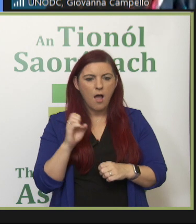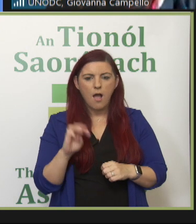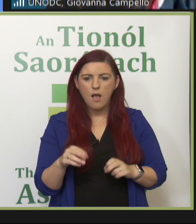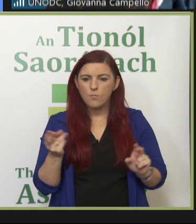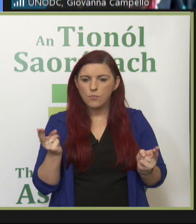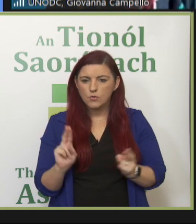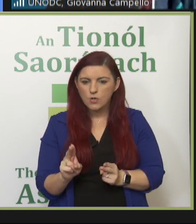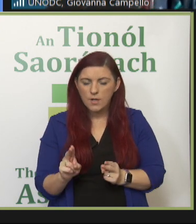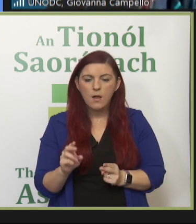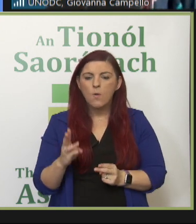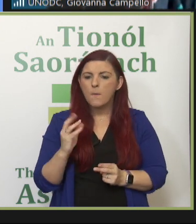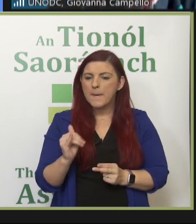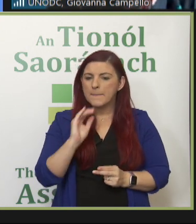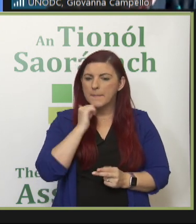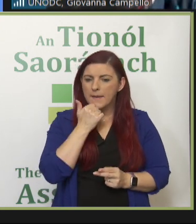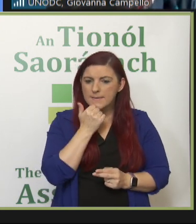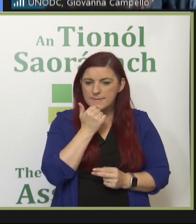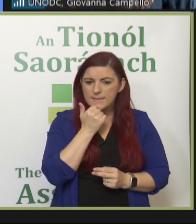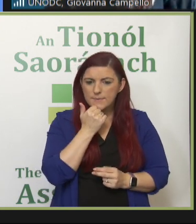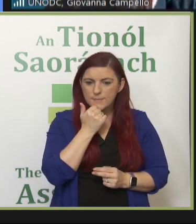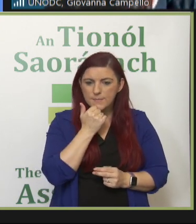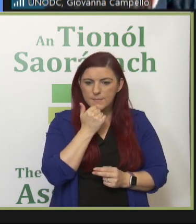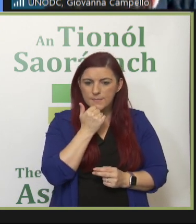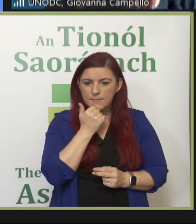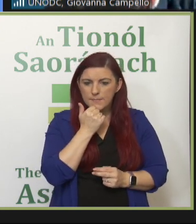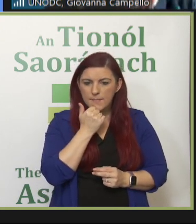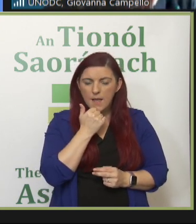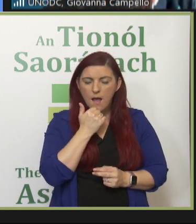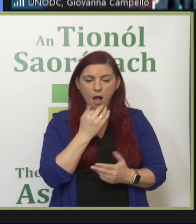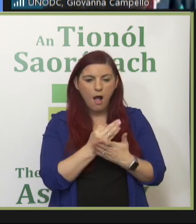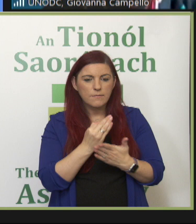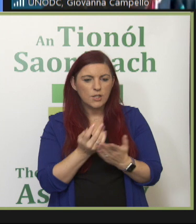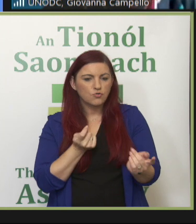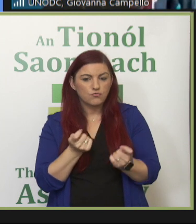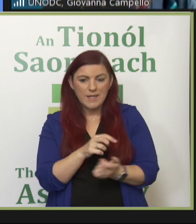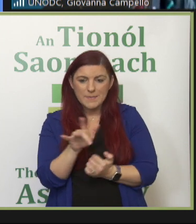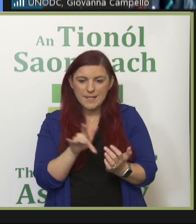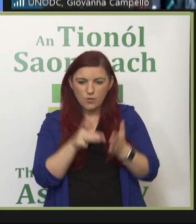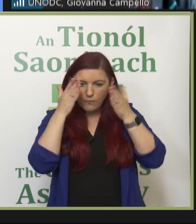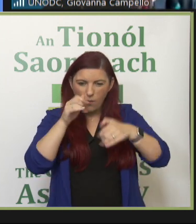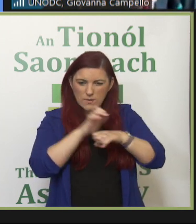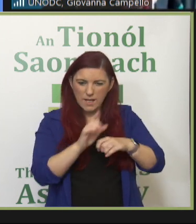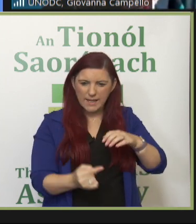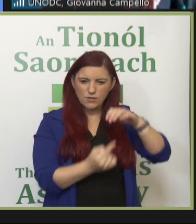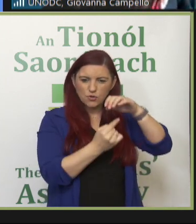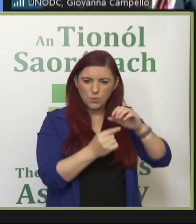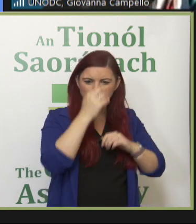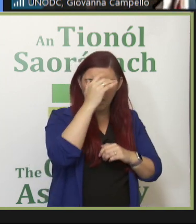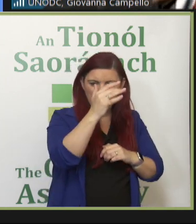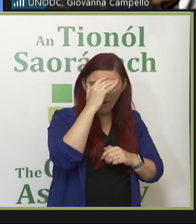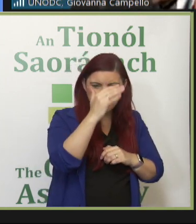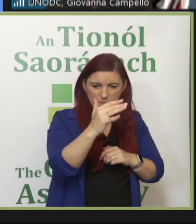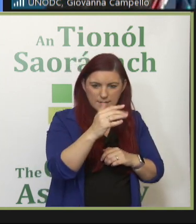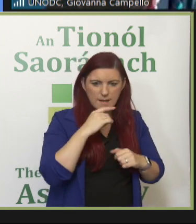This is because I'm here in an institutional setting, and many of our member states are very hesitant